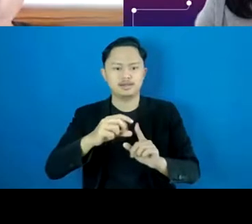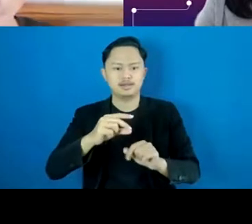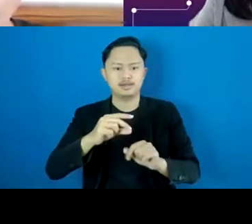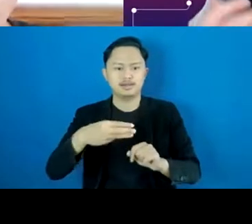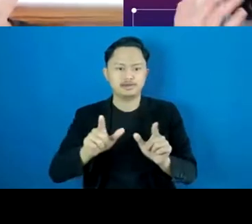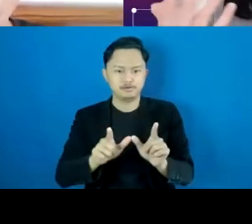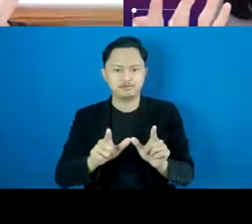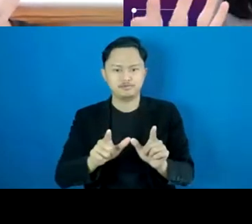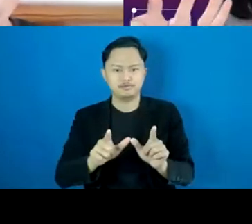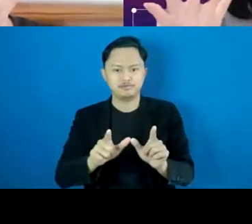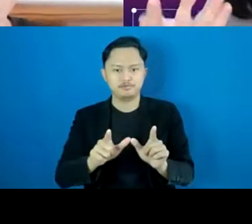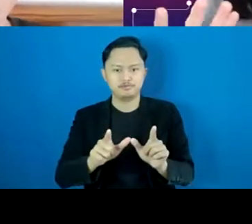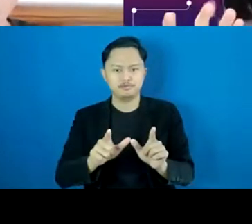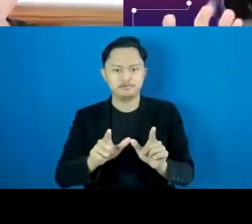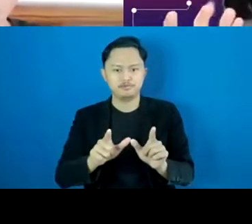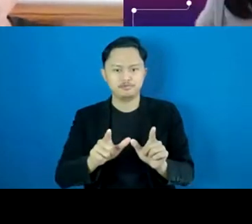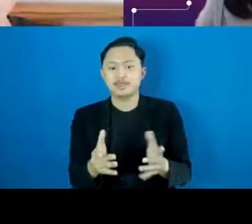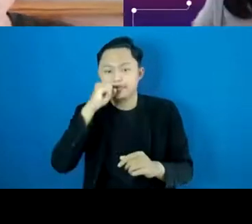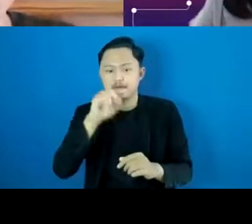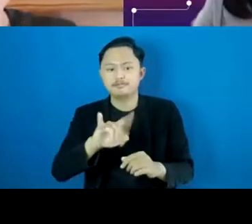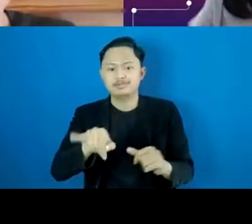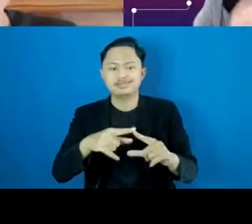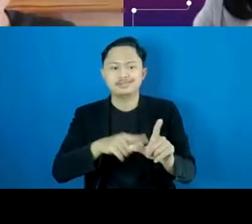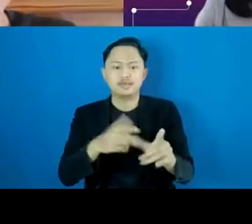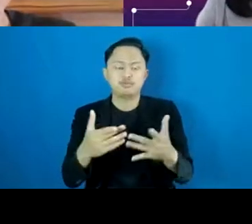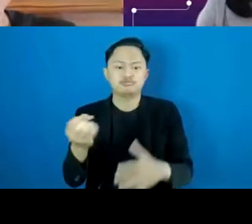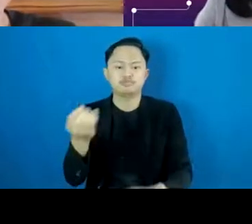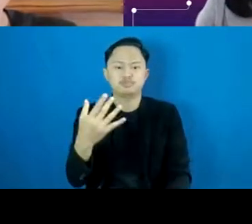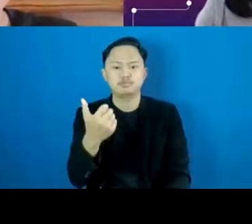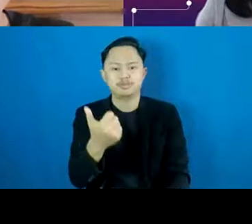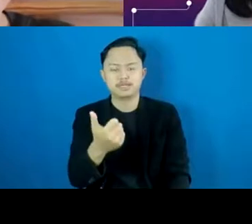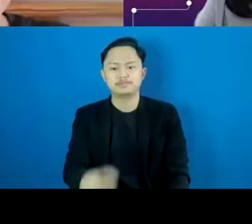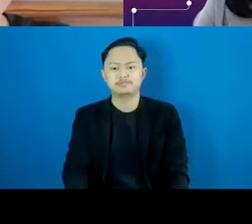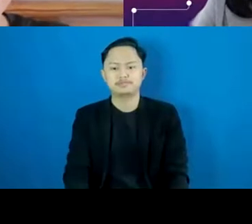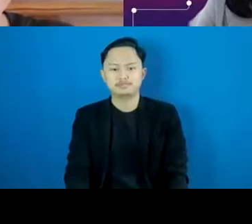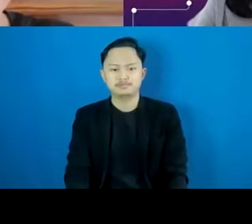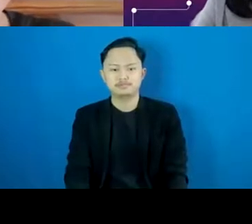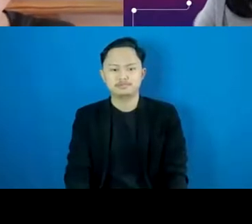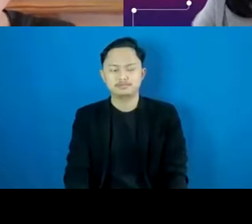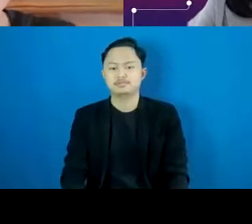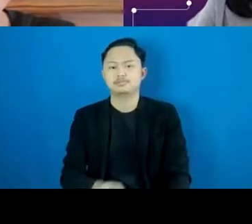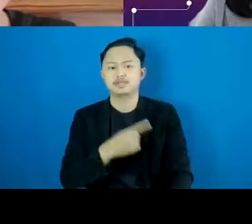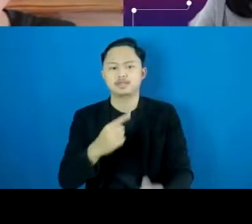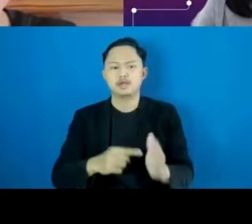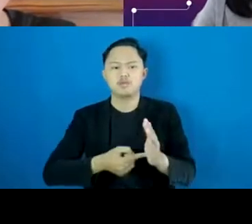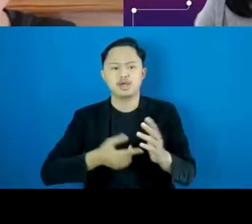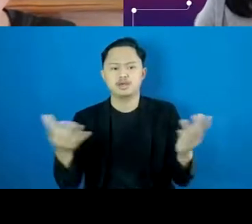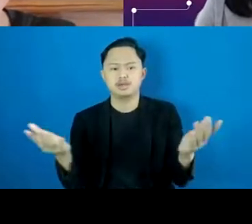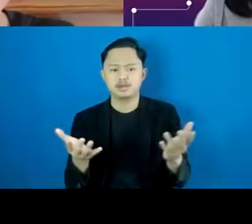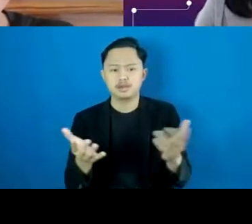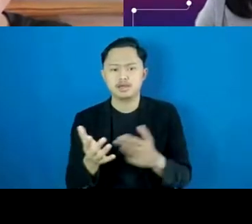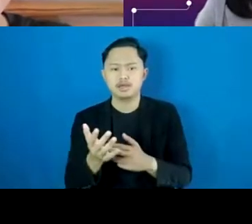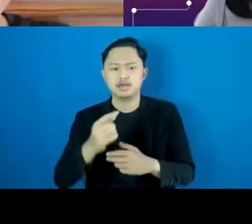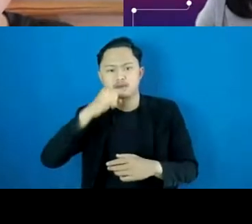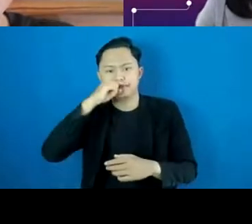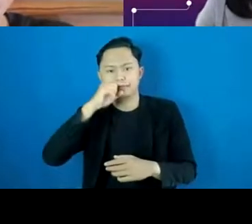both Vijay and Vikrant, please do answer the question that is proposed. Maybe we can start from Mr. Vadia first.